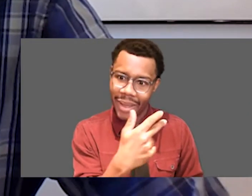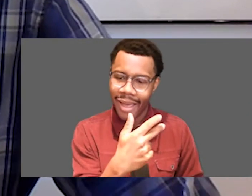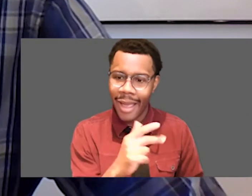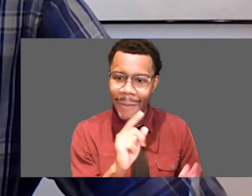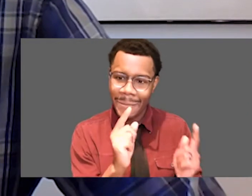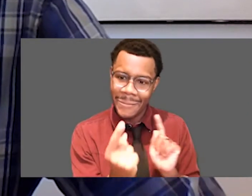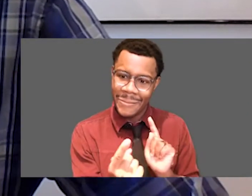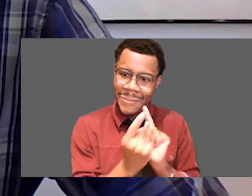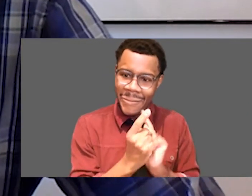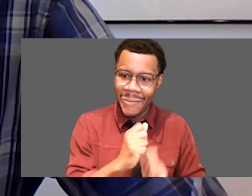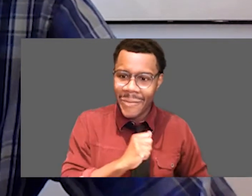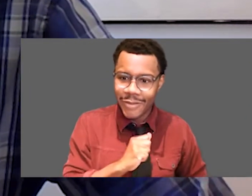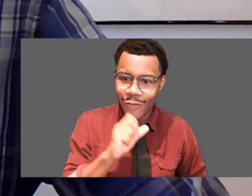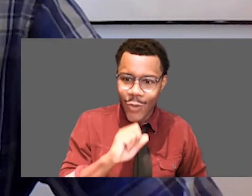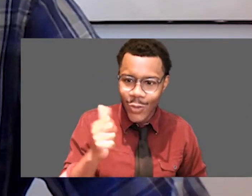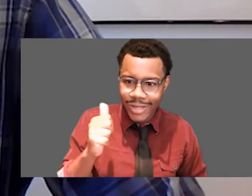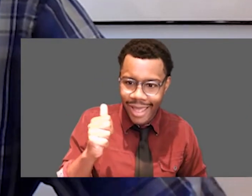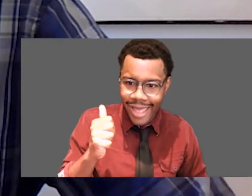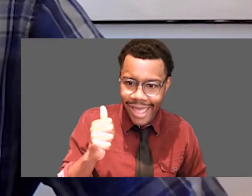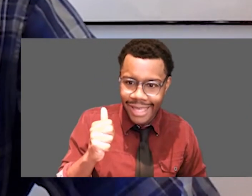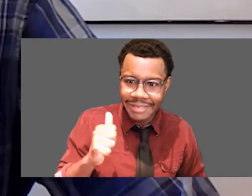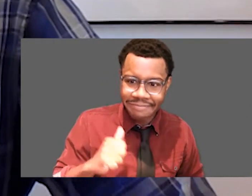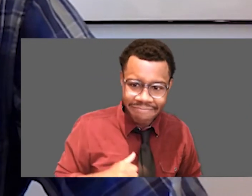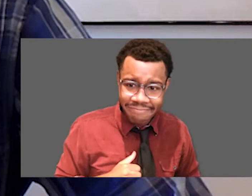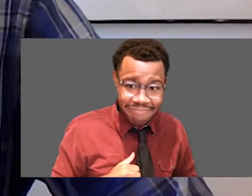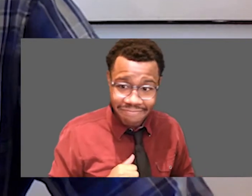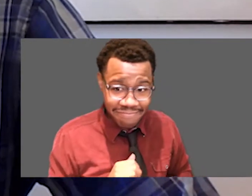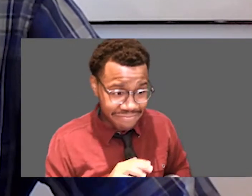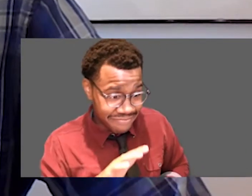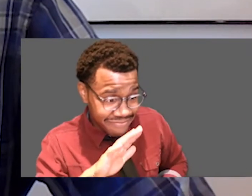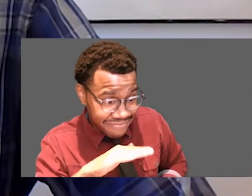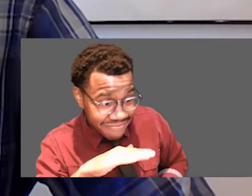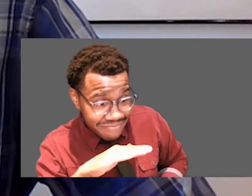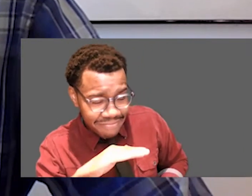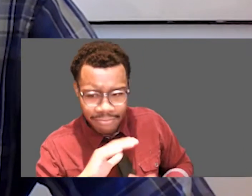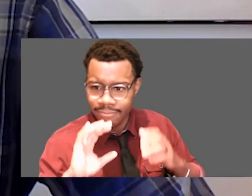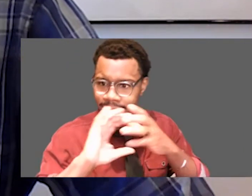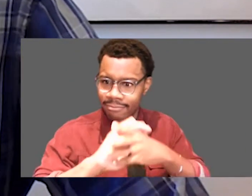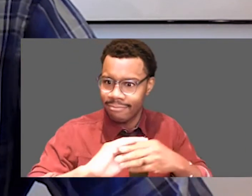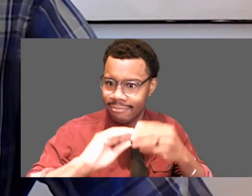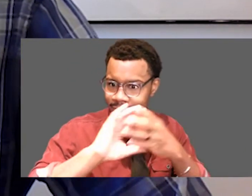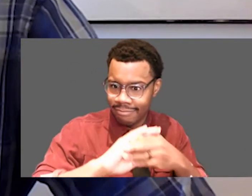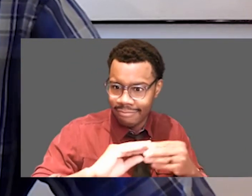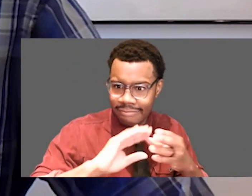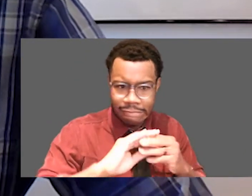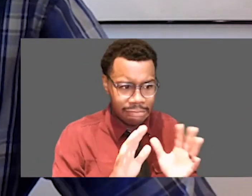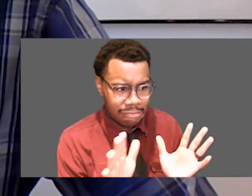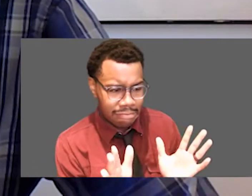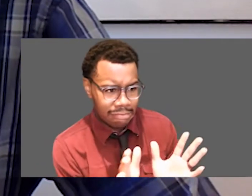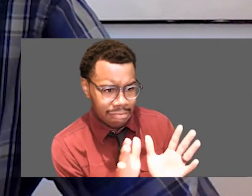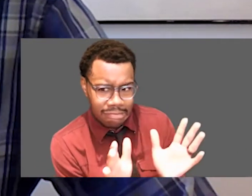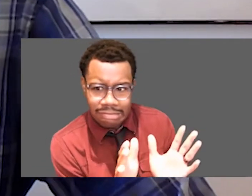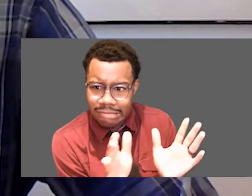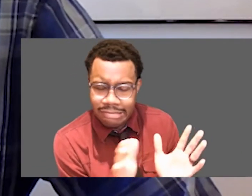somehow magically know all the right words that that little boy needed to hear so badly, all